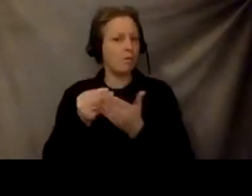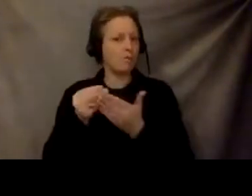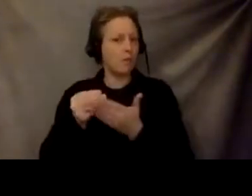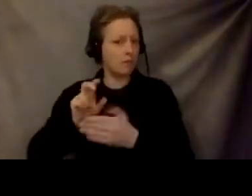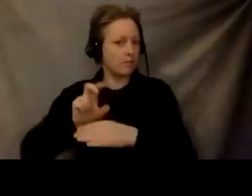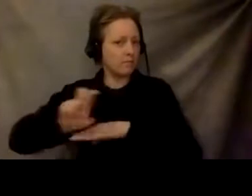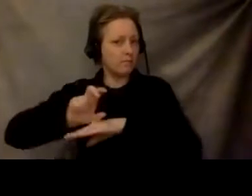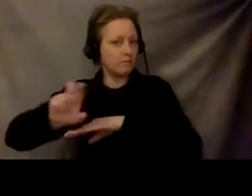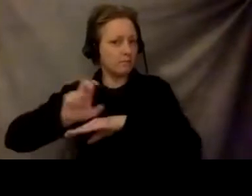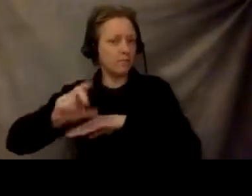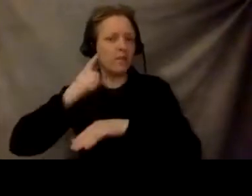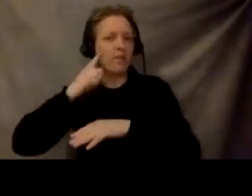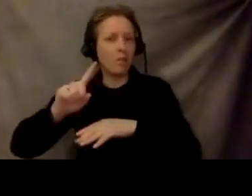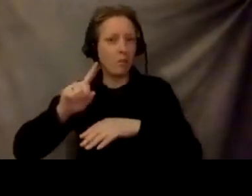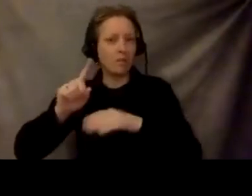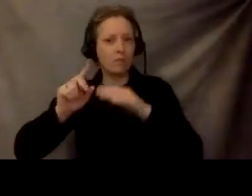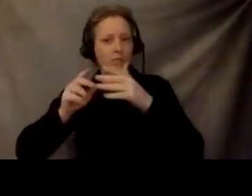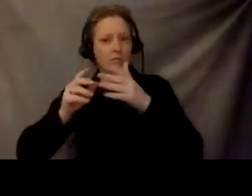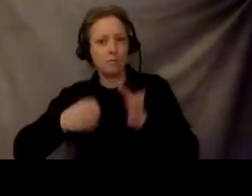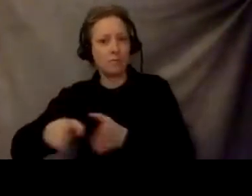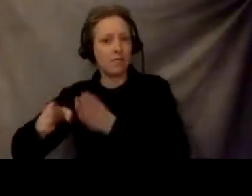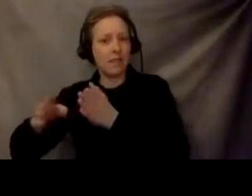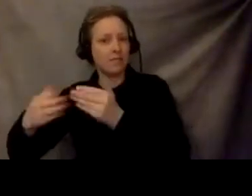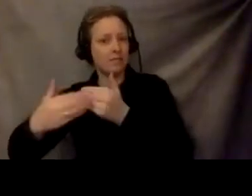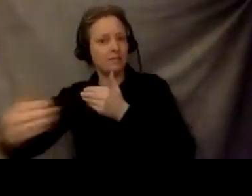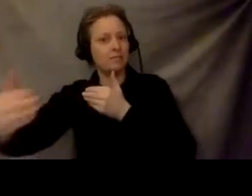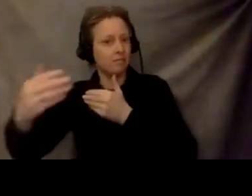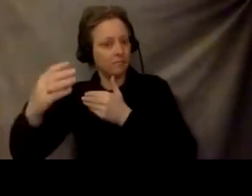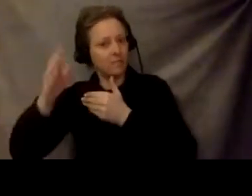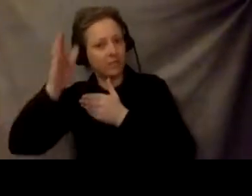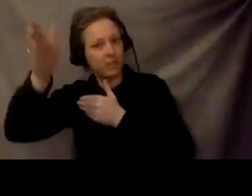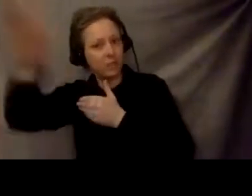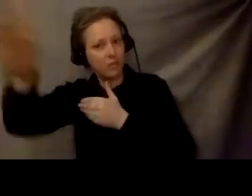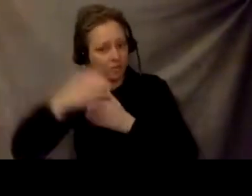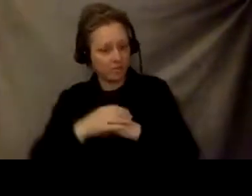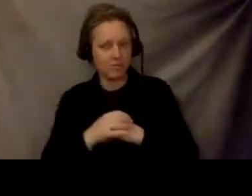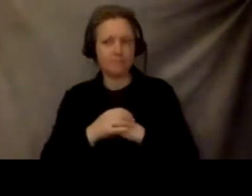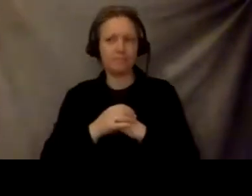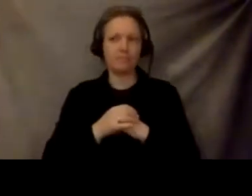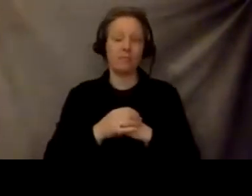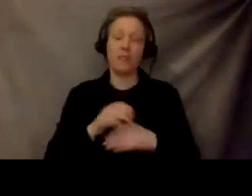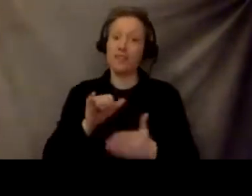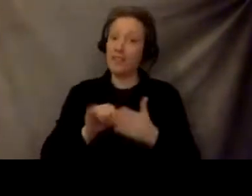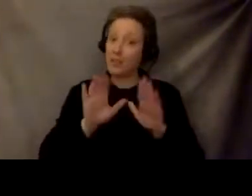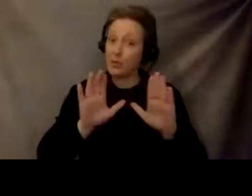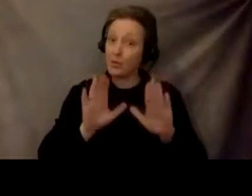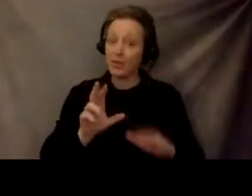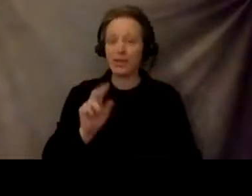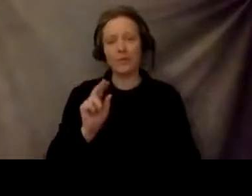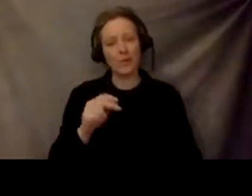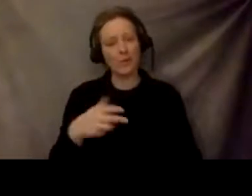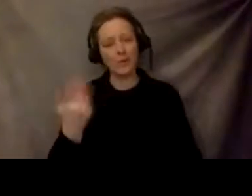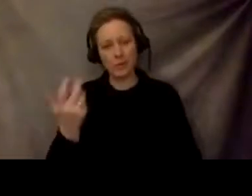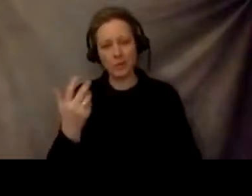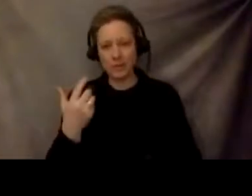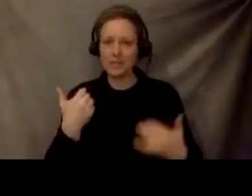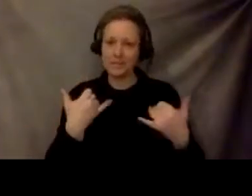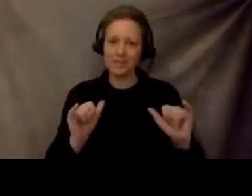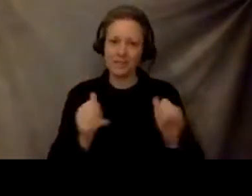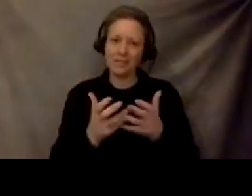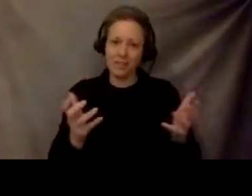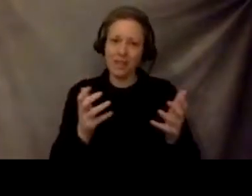it, great? No. I mean, take a look. We got lots of problems. Just go to the Tigers on a given